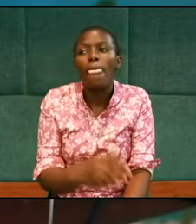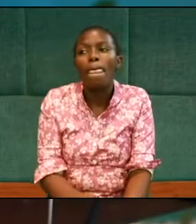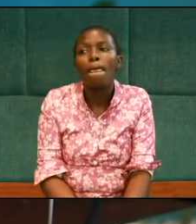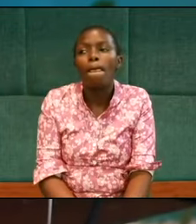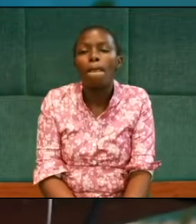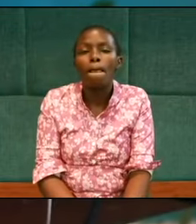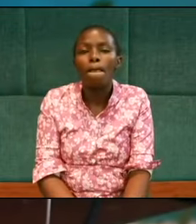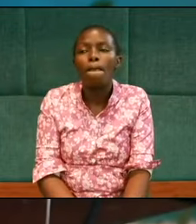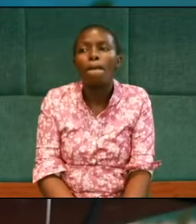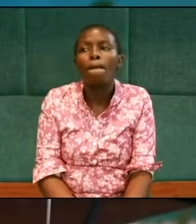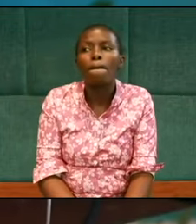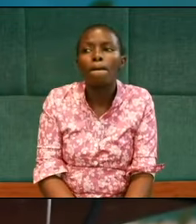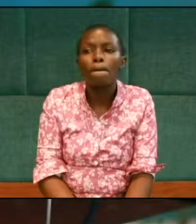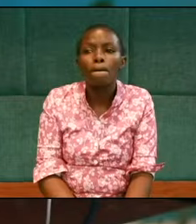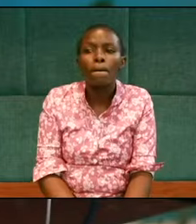Point number six.